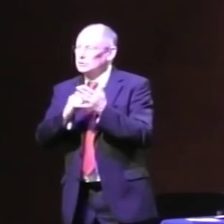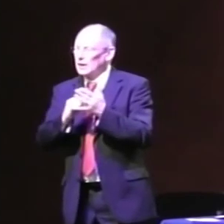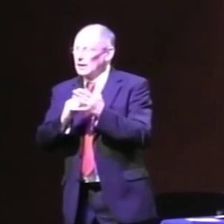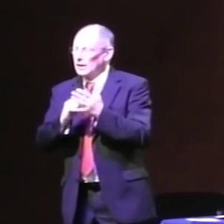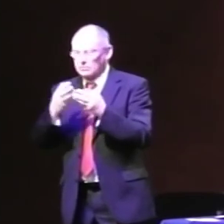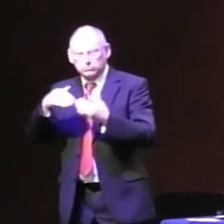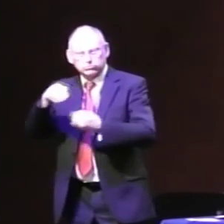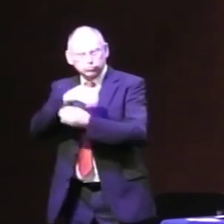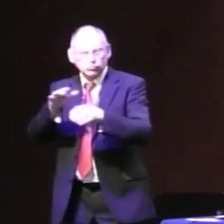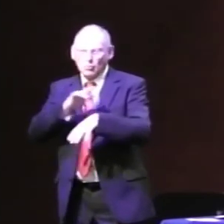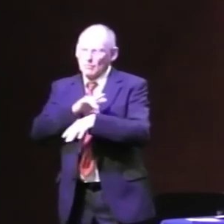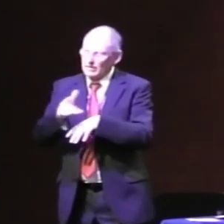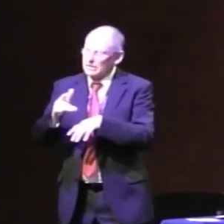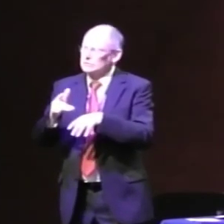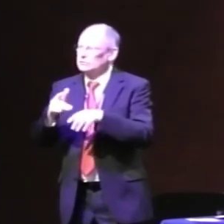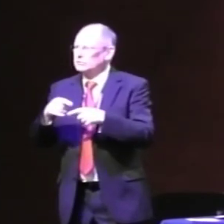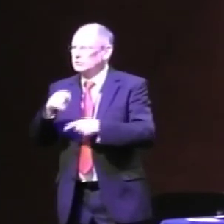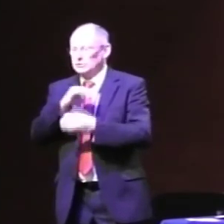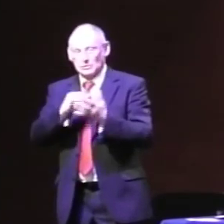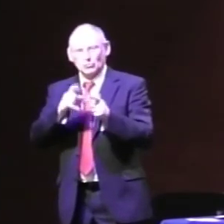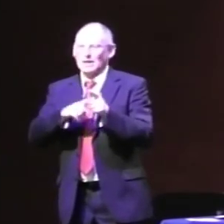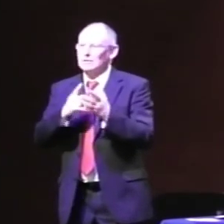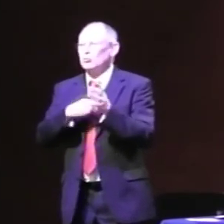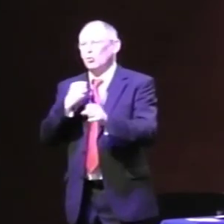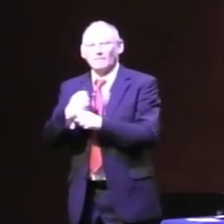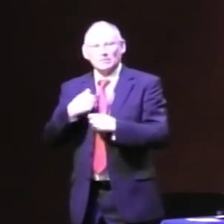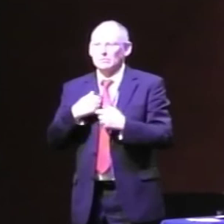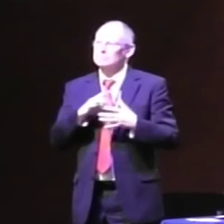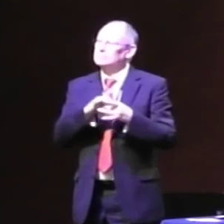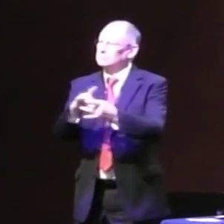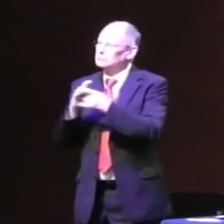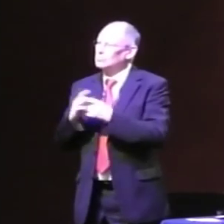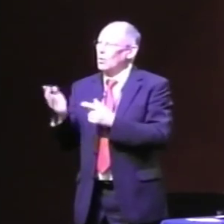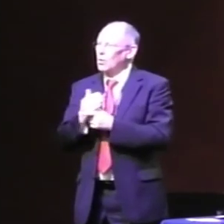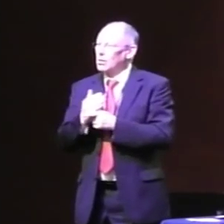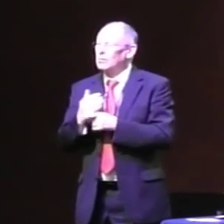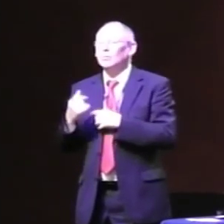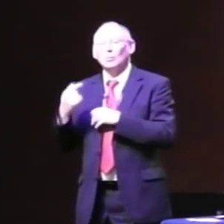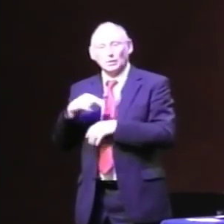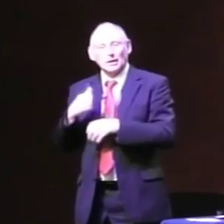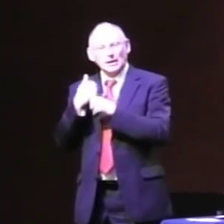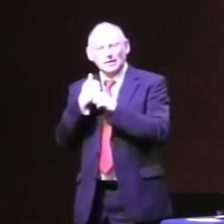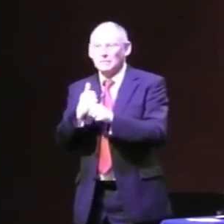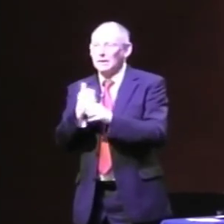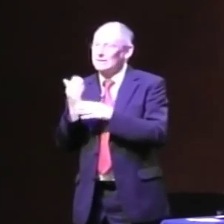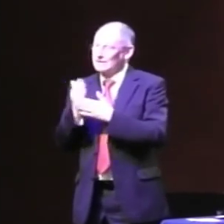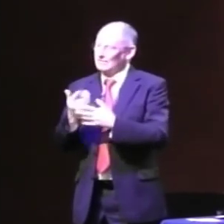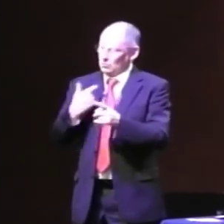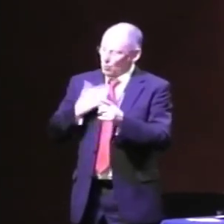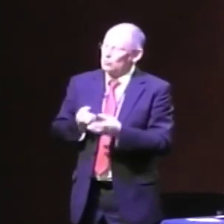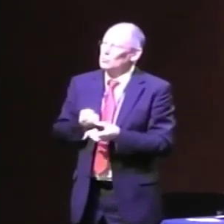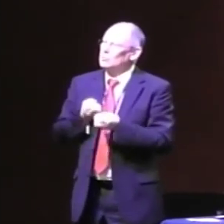all sorts of professions, and the Society of Radiographers stands in arms with all of them as we campaign for the service that we want to